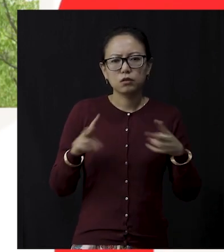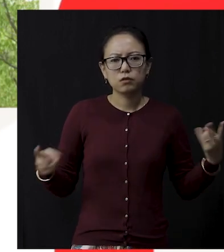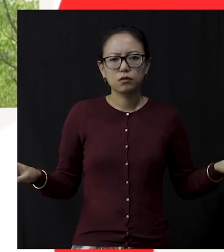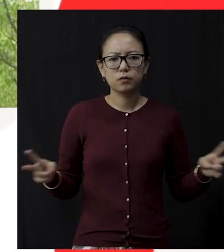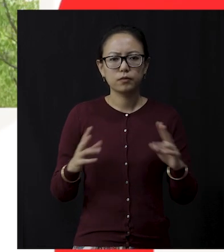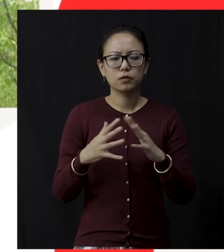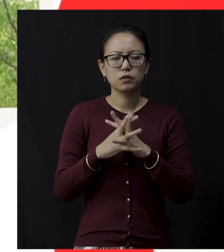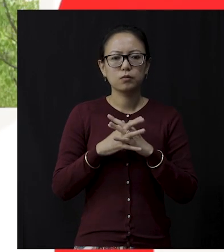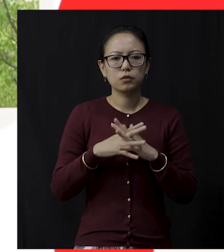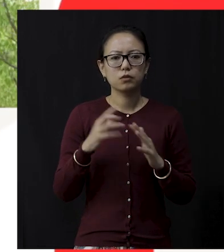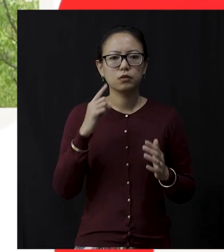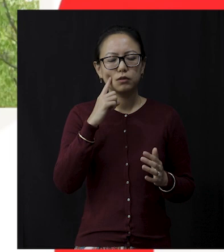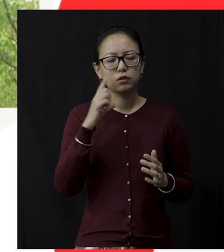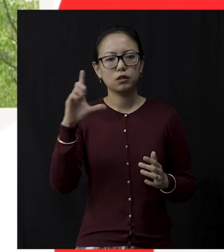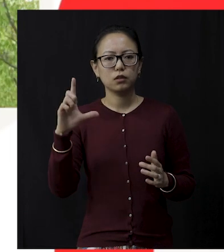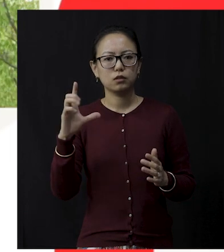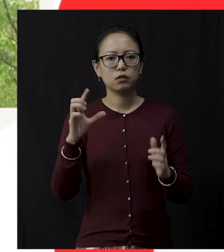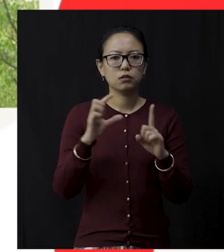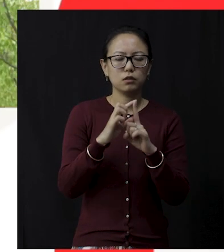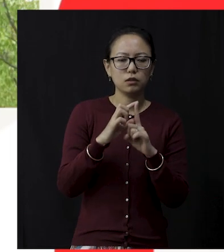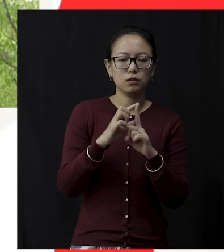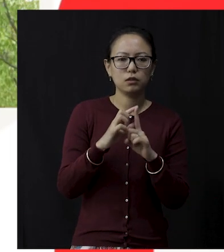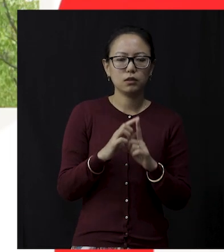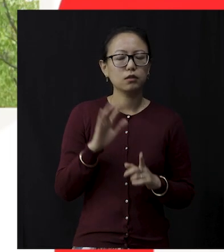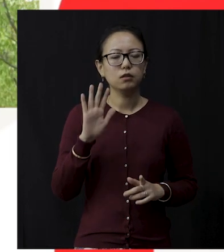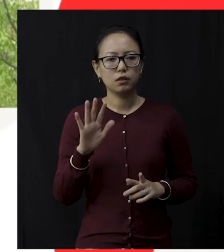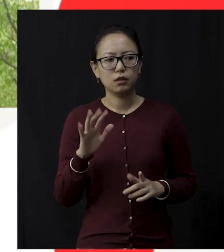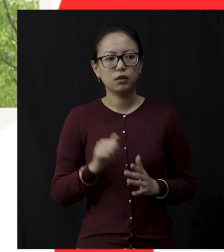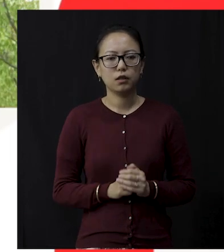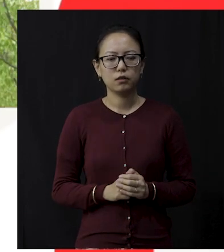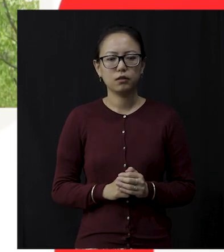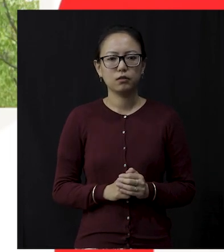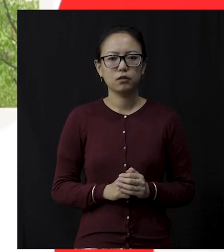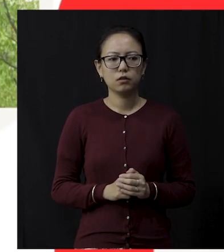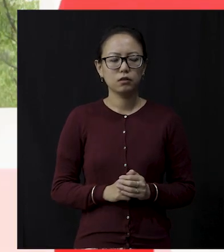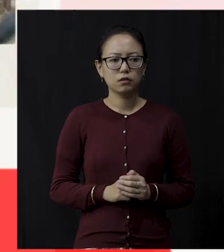have shown you some examples here.